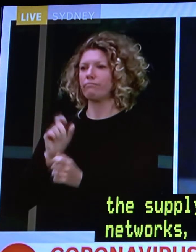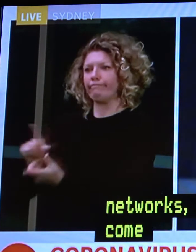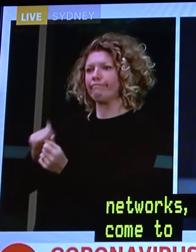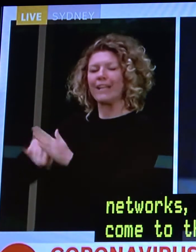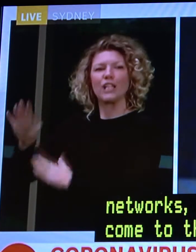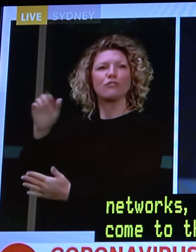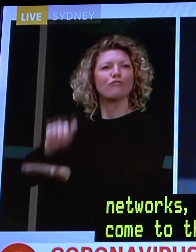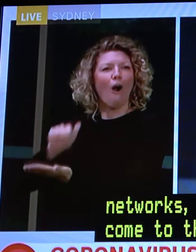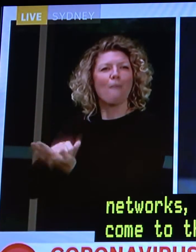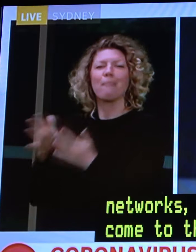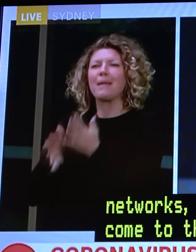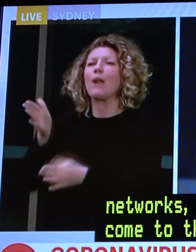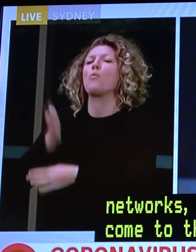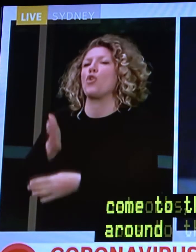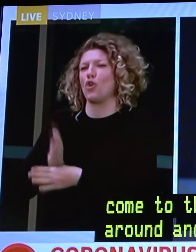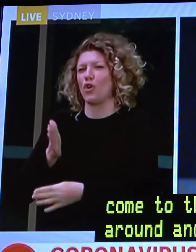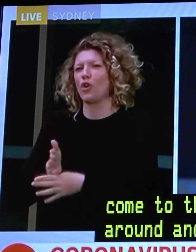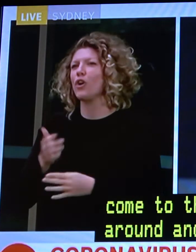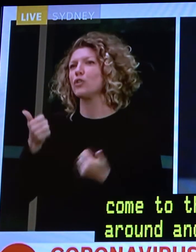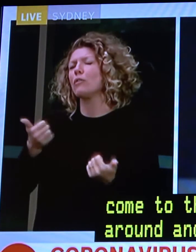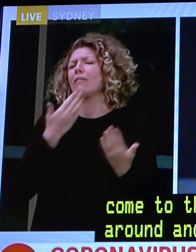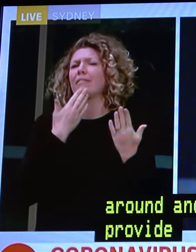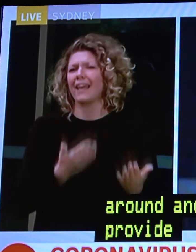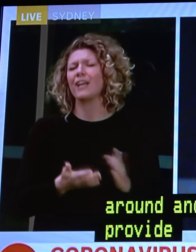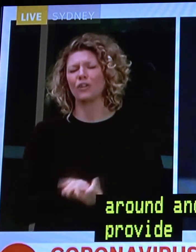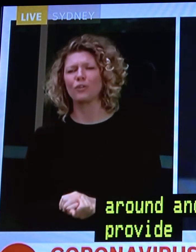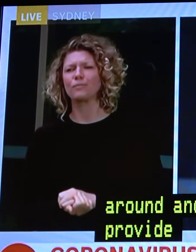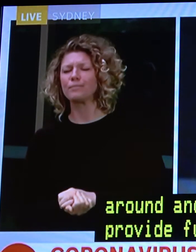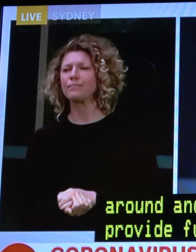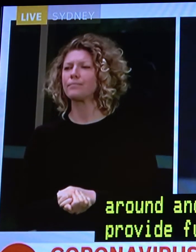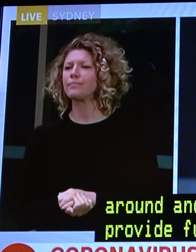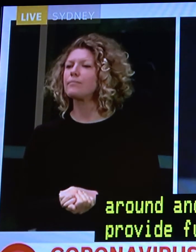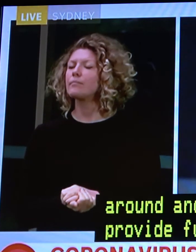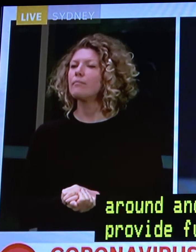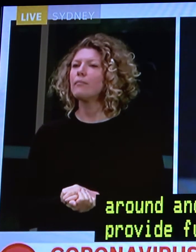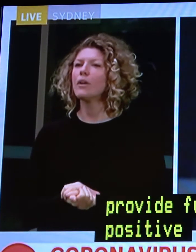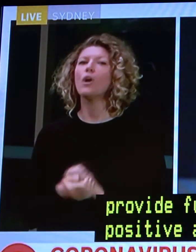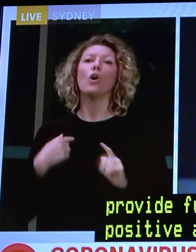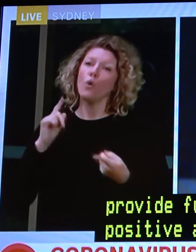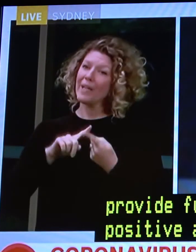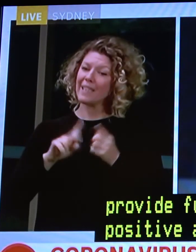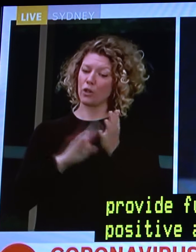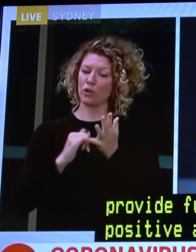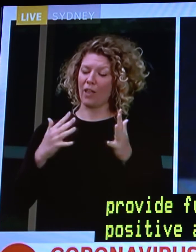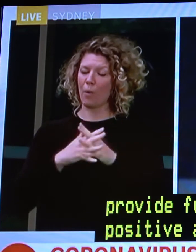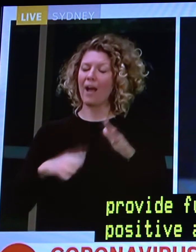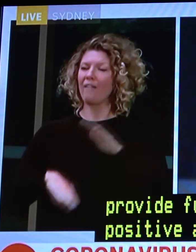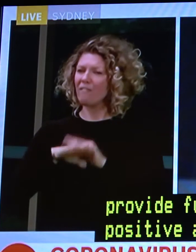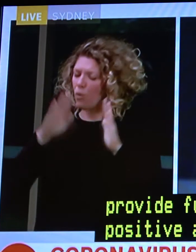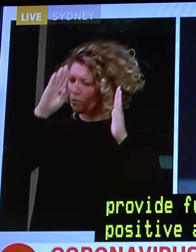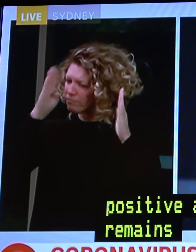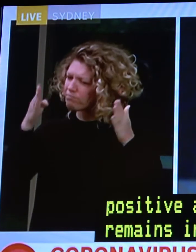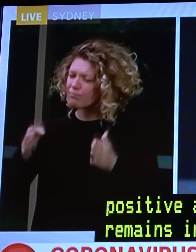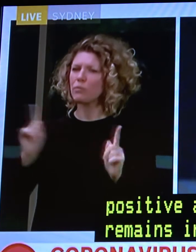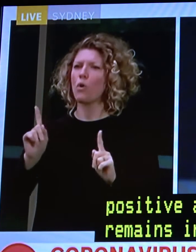further detail on that positive announcement. But of course, our focus remains in New South Wales on keeping the spread, stopping